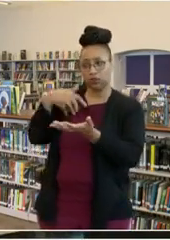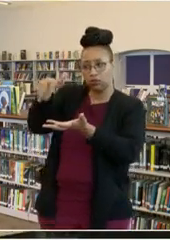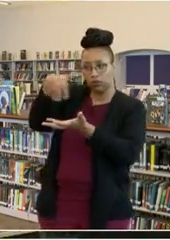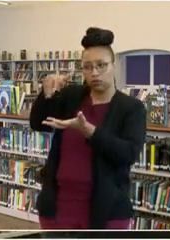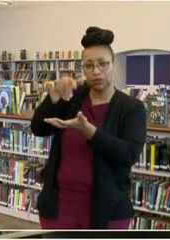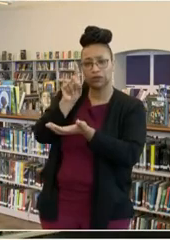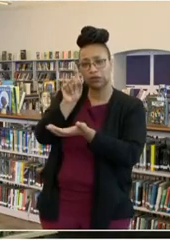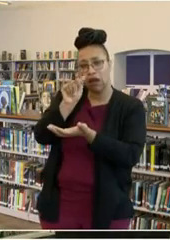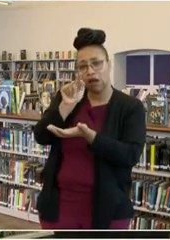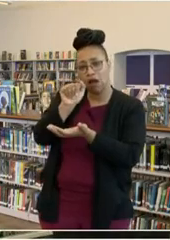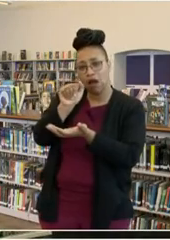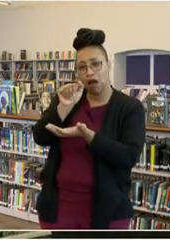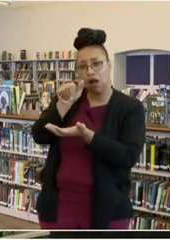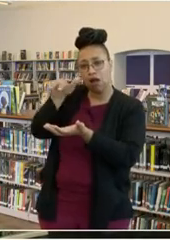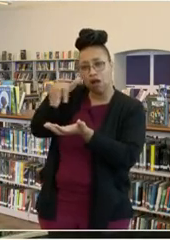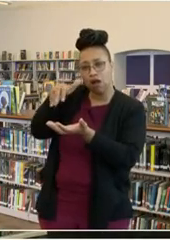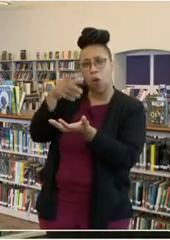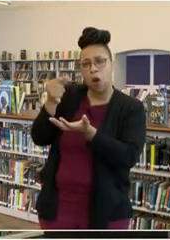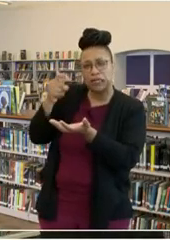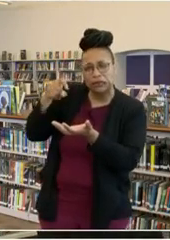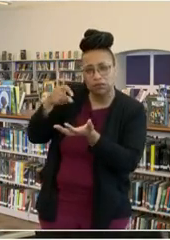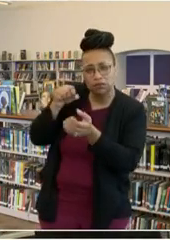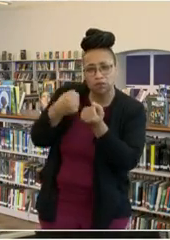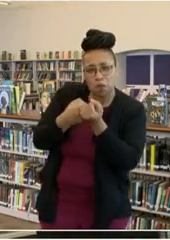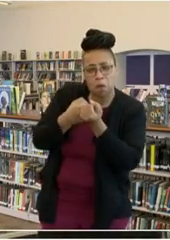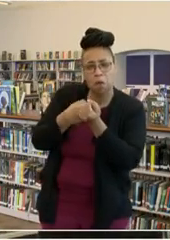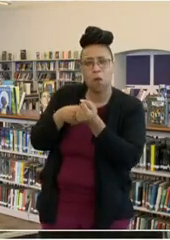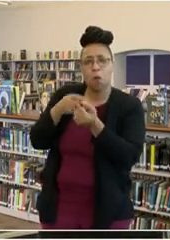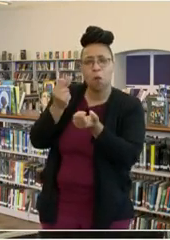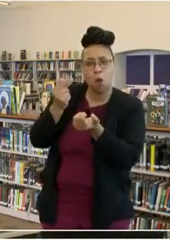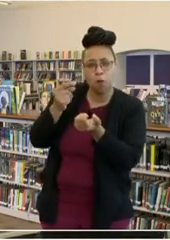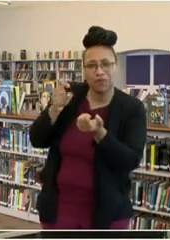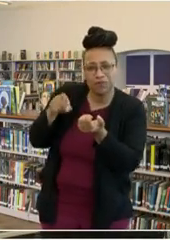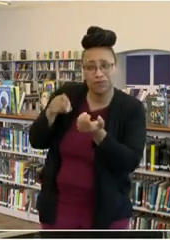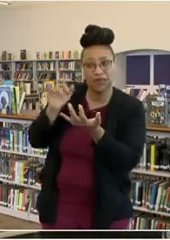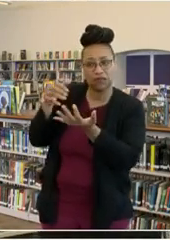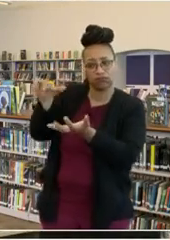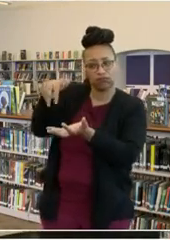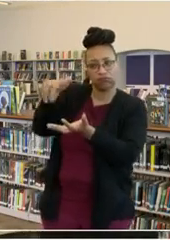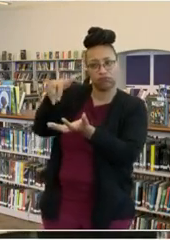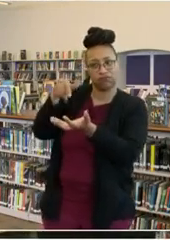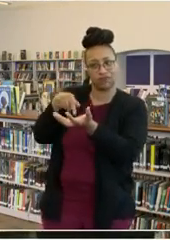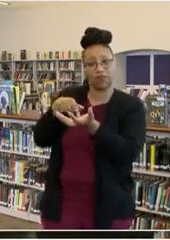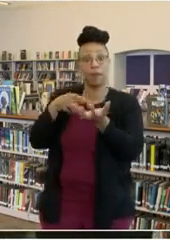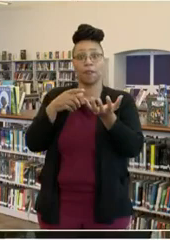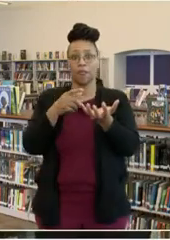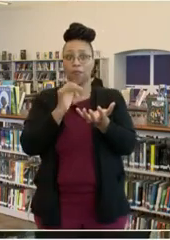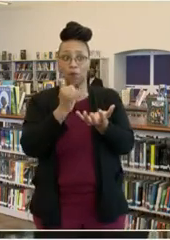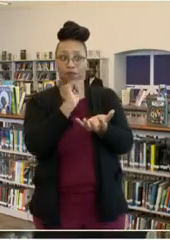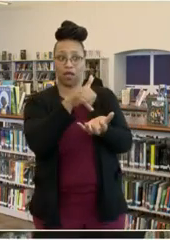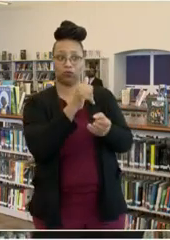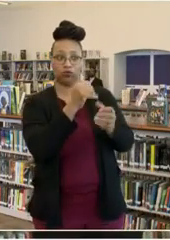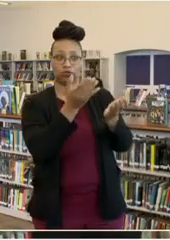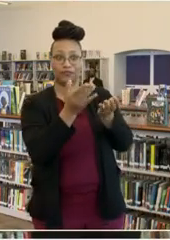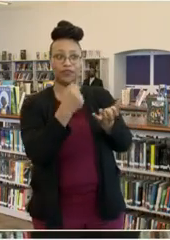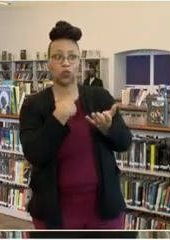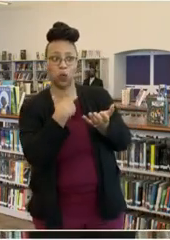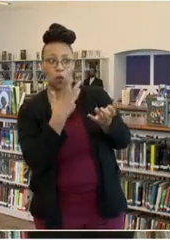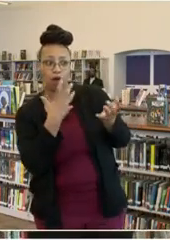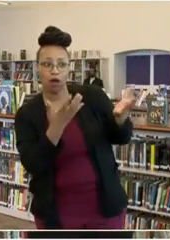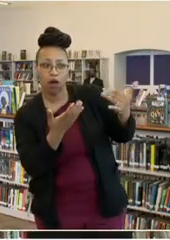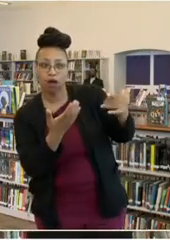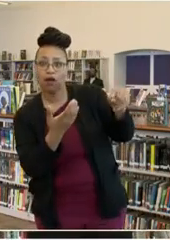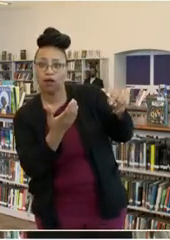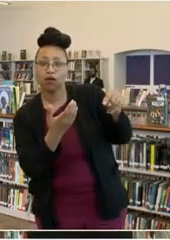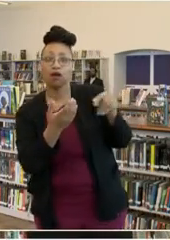important to note that these services also extend into the summer. So the mayor mentioned some of our summer programming. And so we do have opportunities